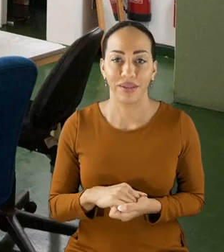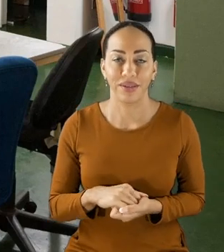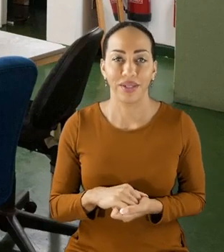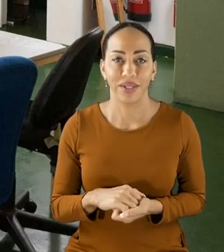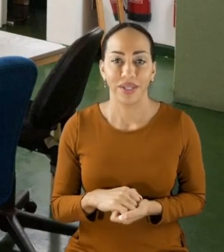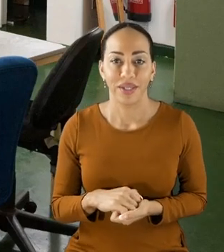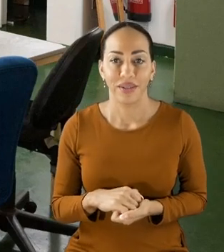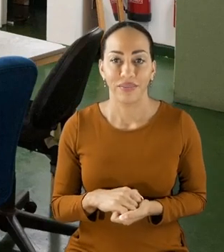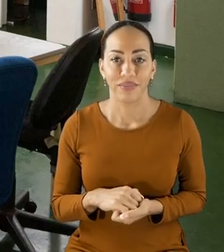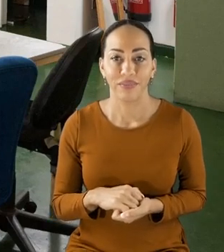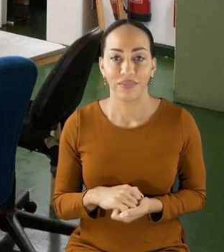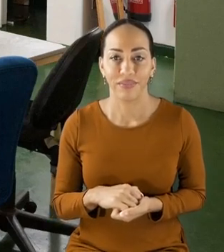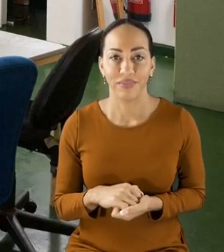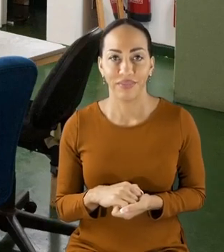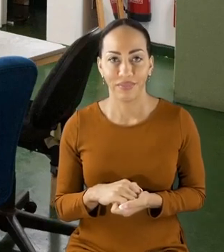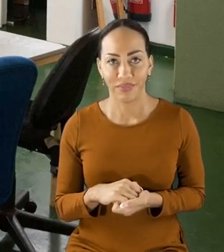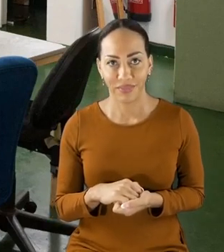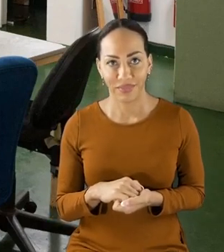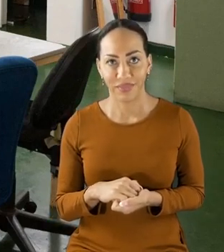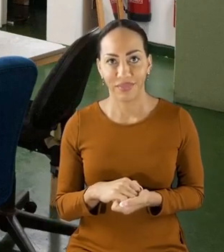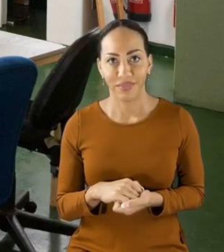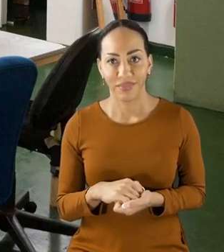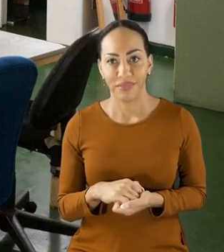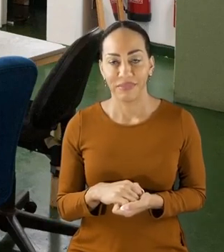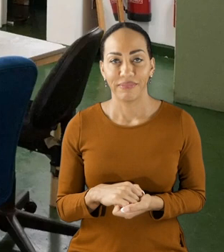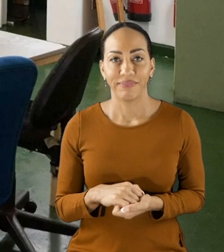feed. Where are we?